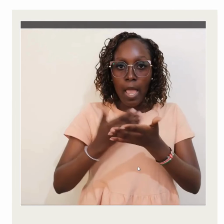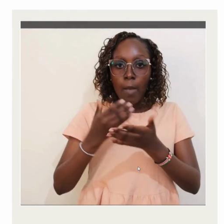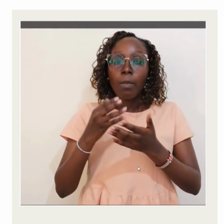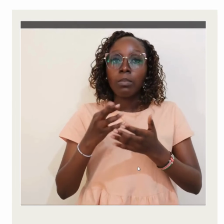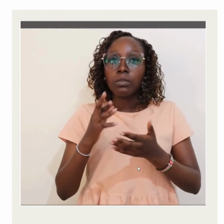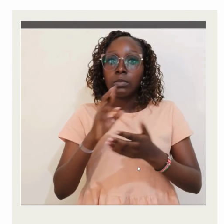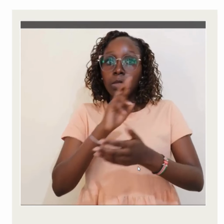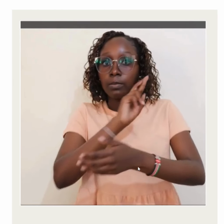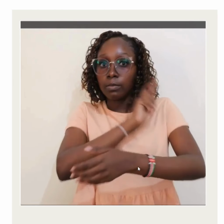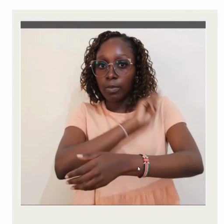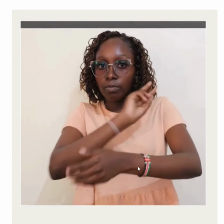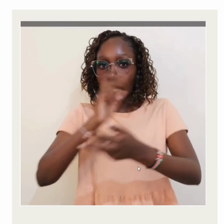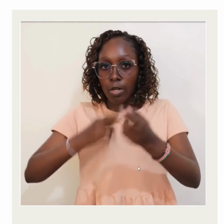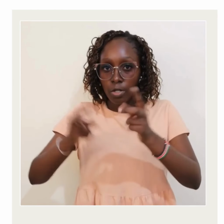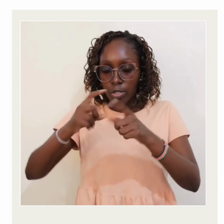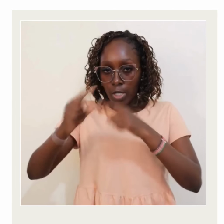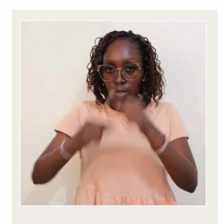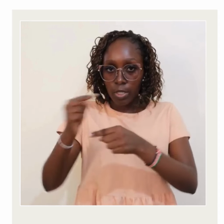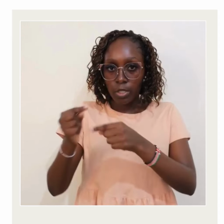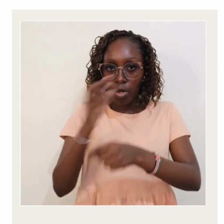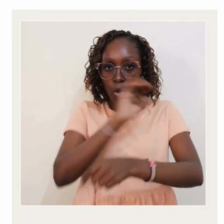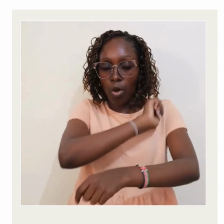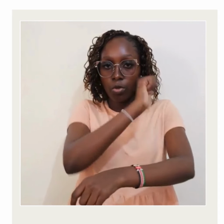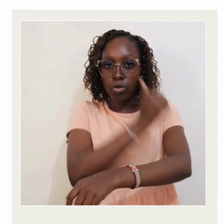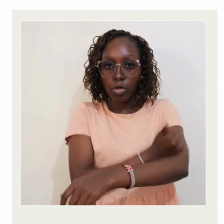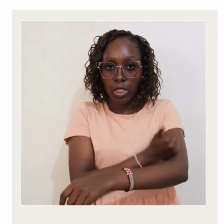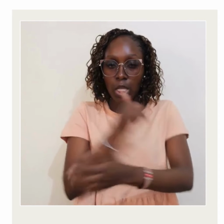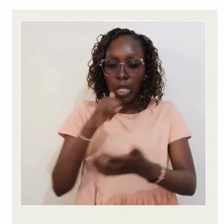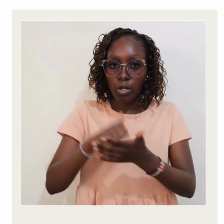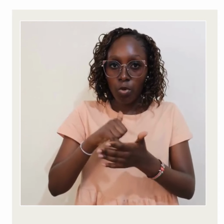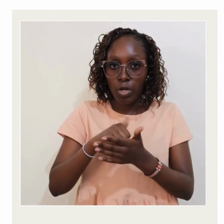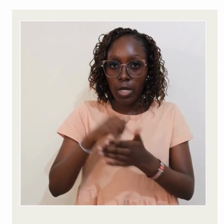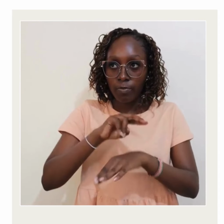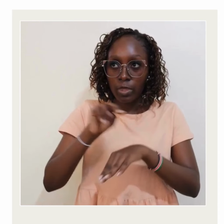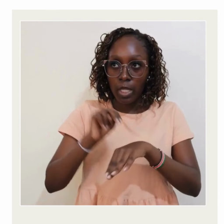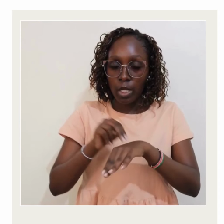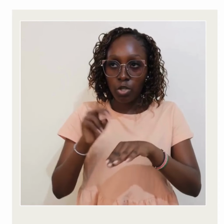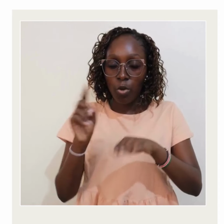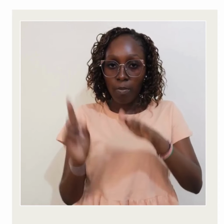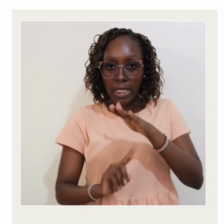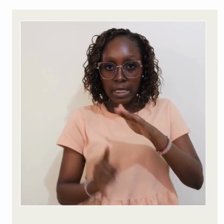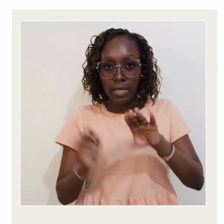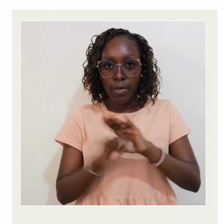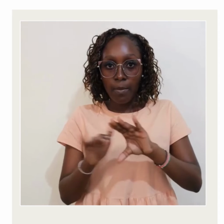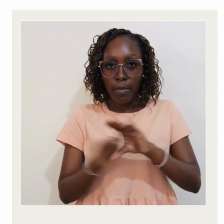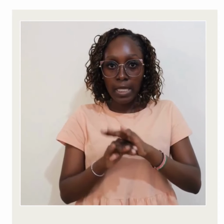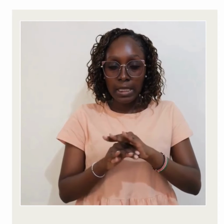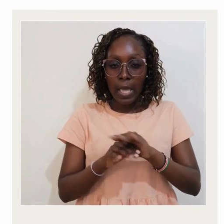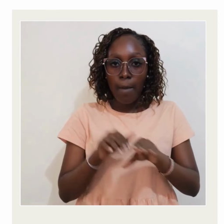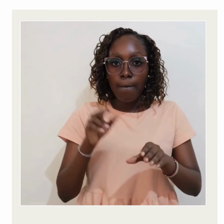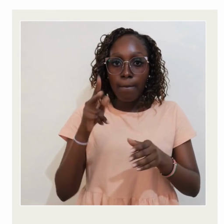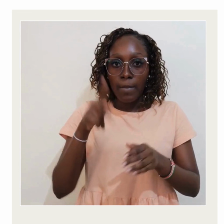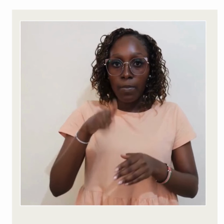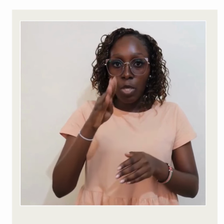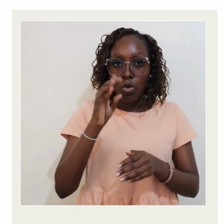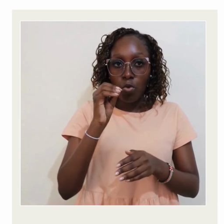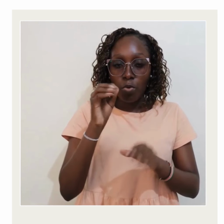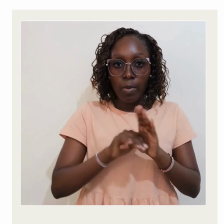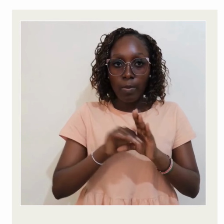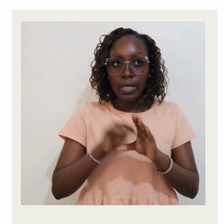authority includes representatives from government ministries, the National Federation of PBOs, and the